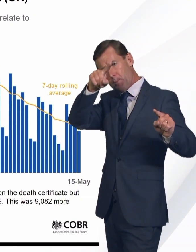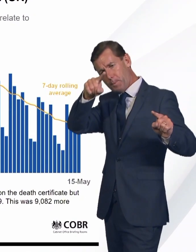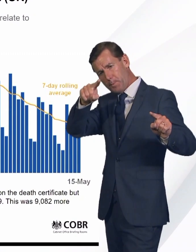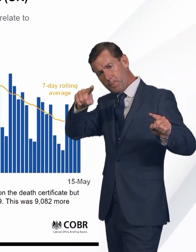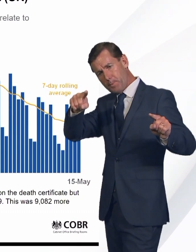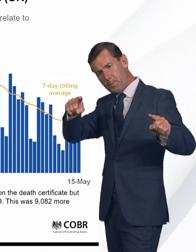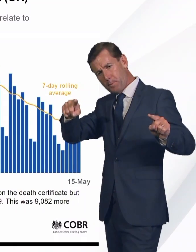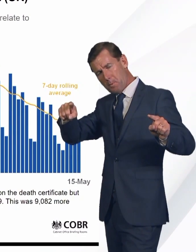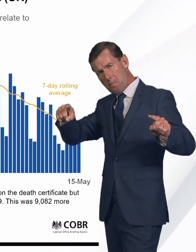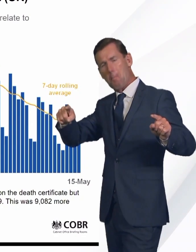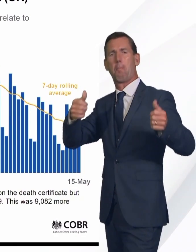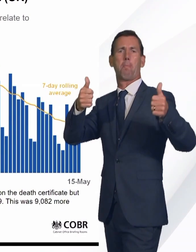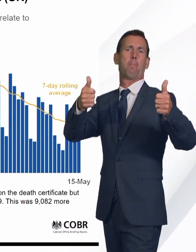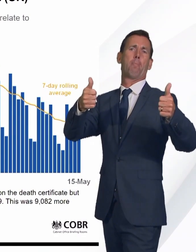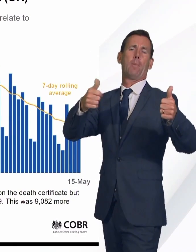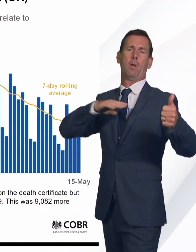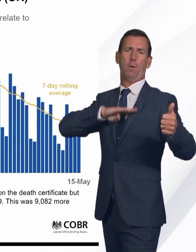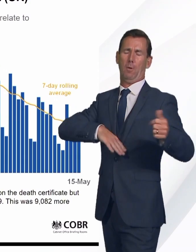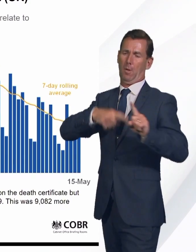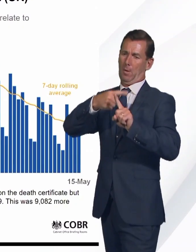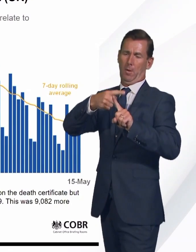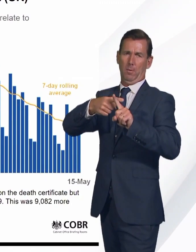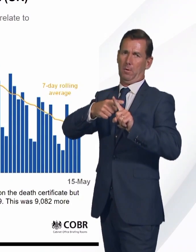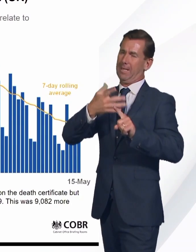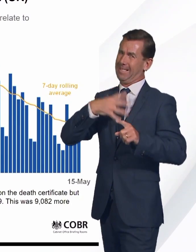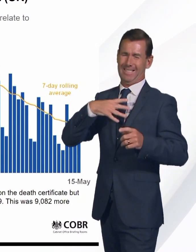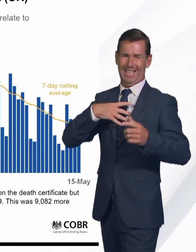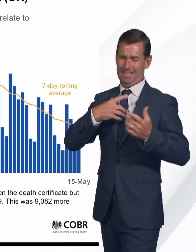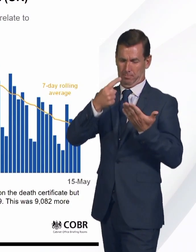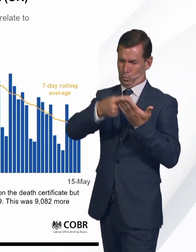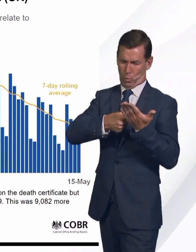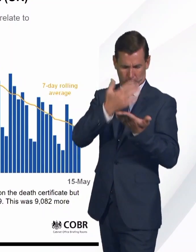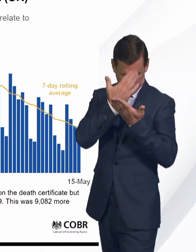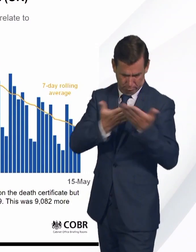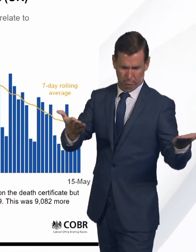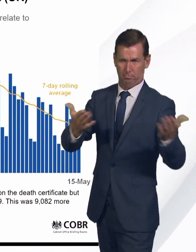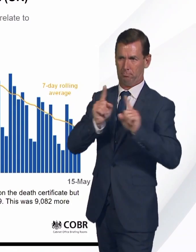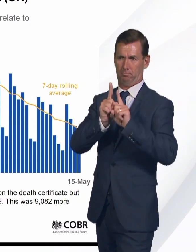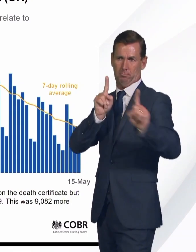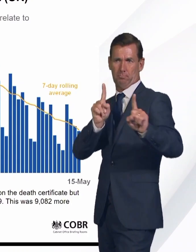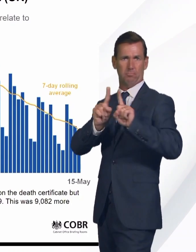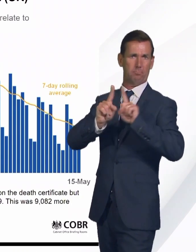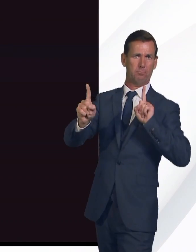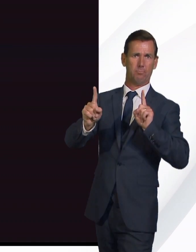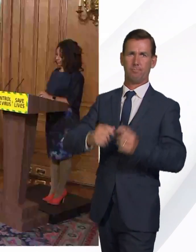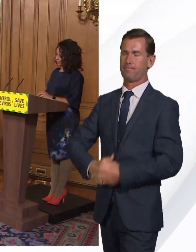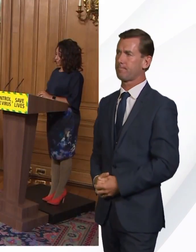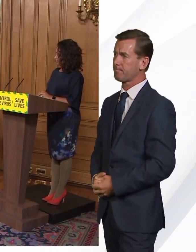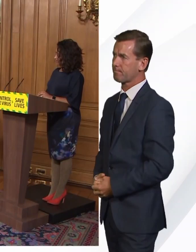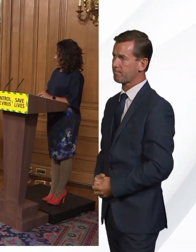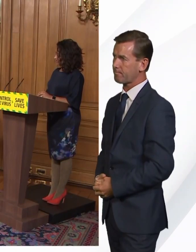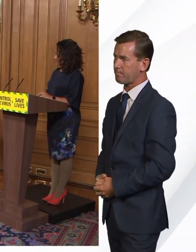decreasing, which is obviously welcome news, and we need to keep our social distancing going. Thank you very much